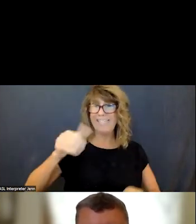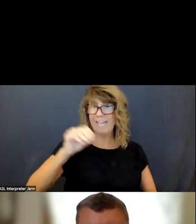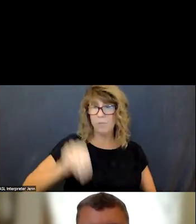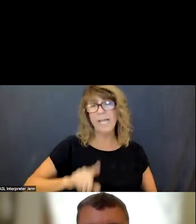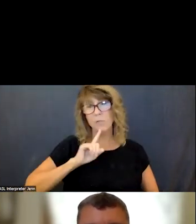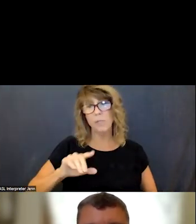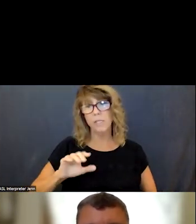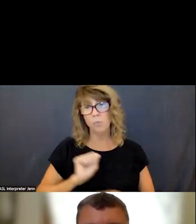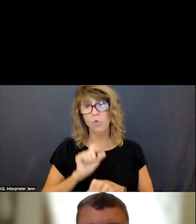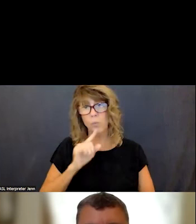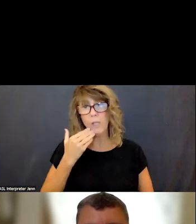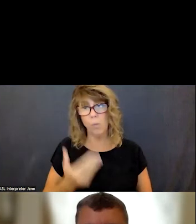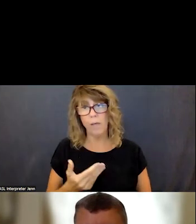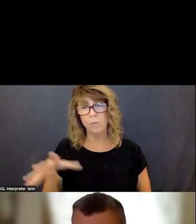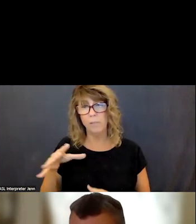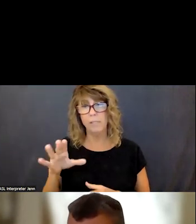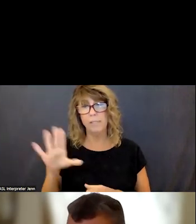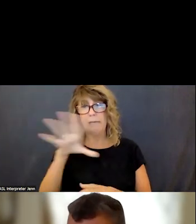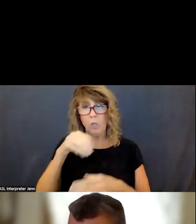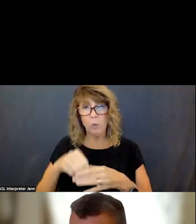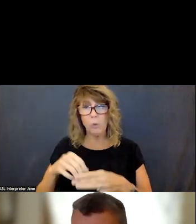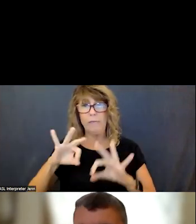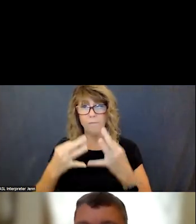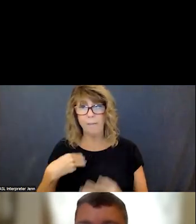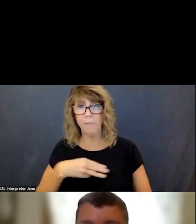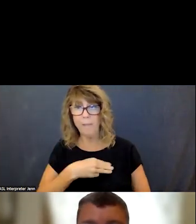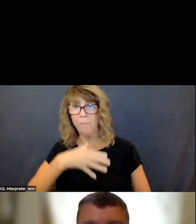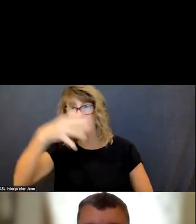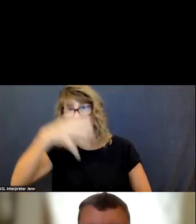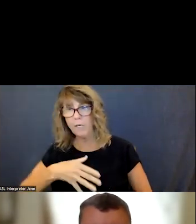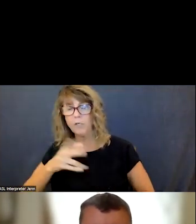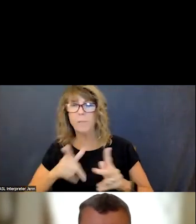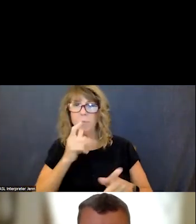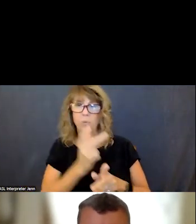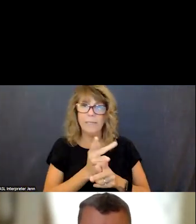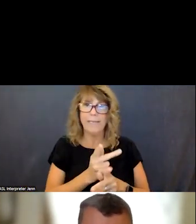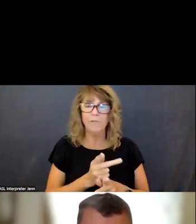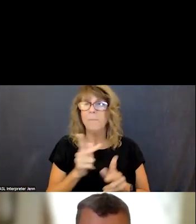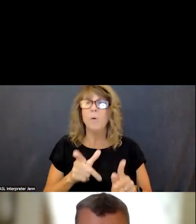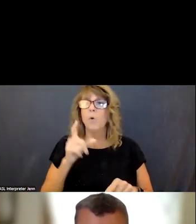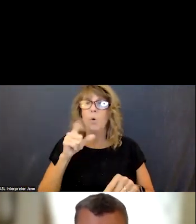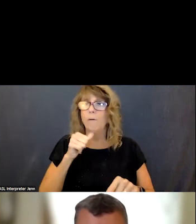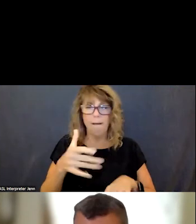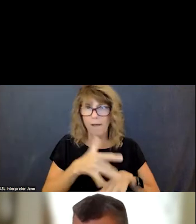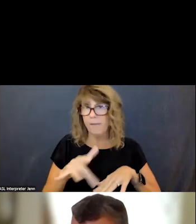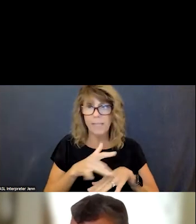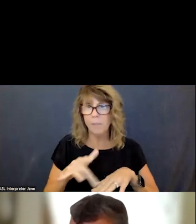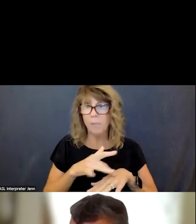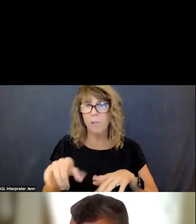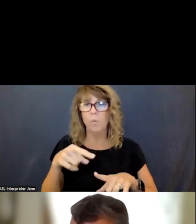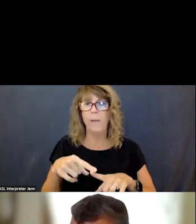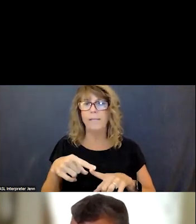pretty well to be inclusive of family members, parents, caregivers who are unable to be available